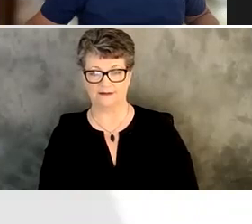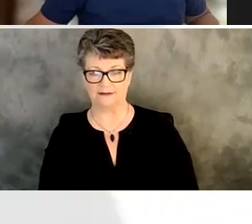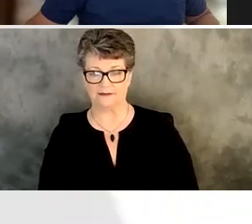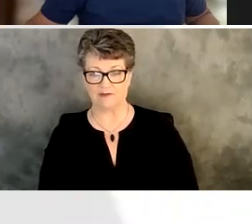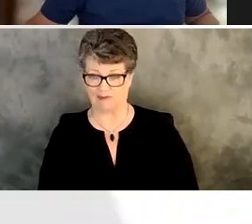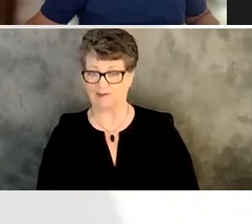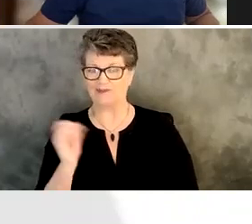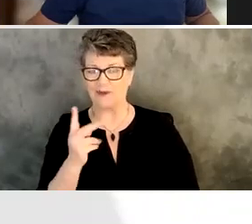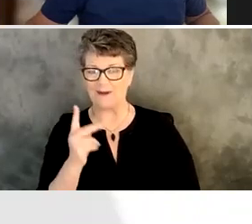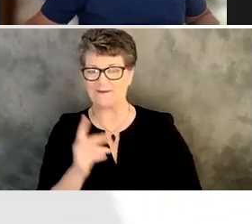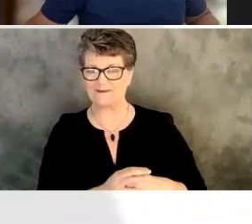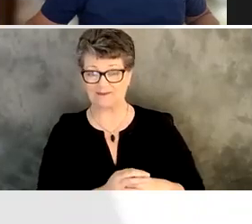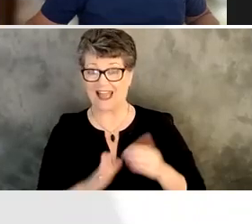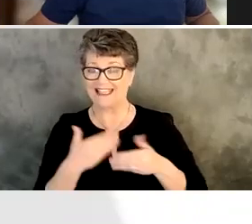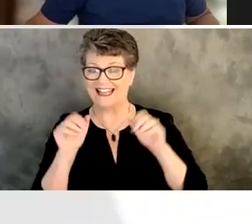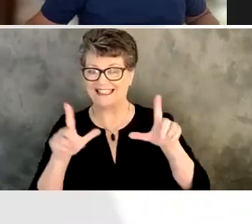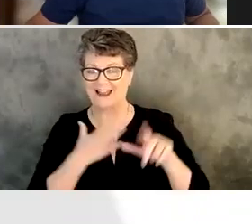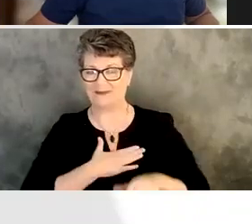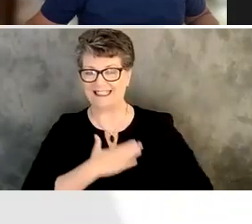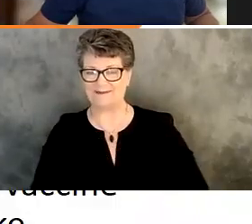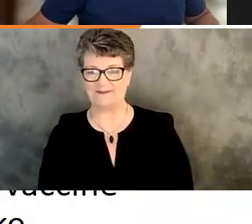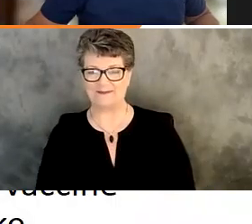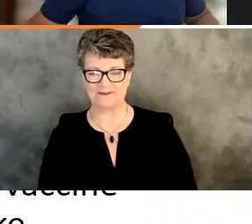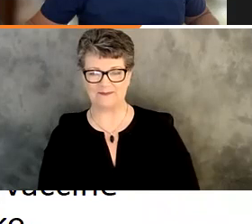All right, next slide, please.